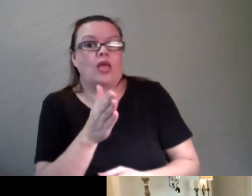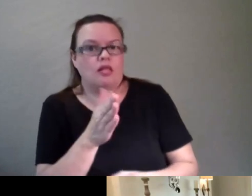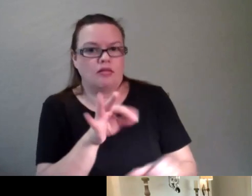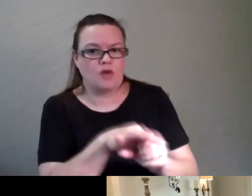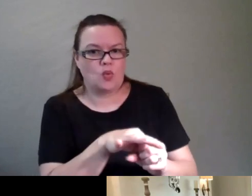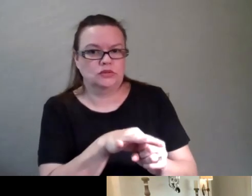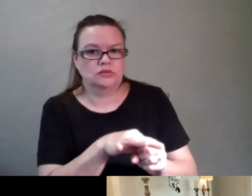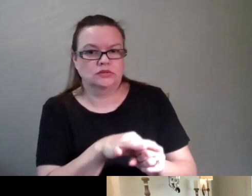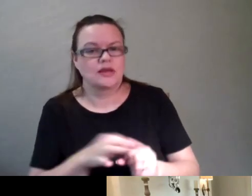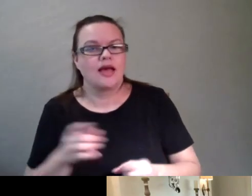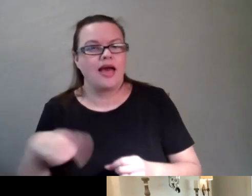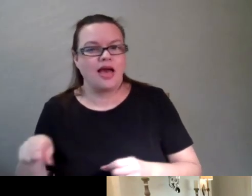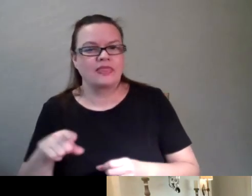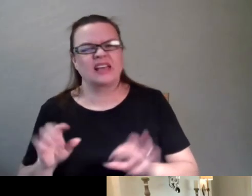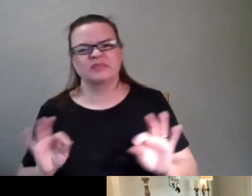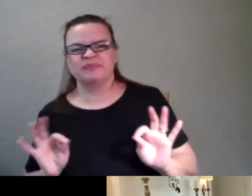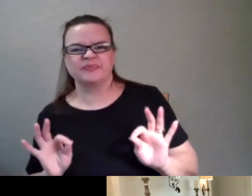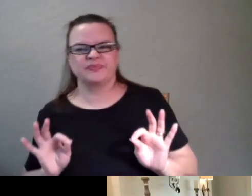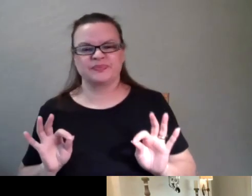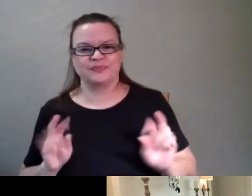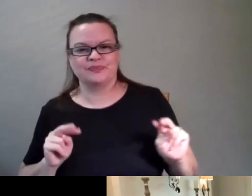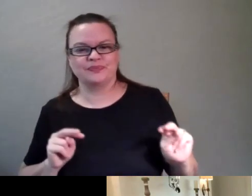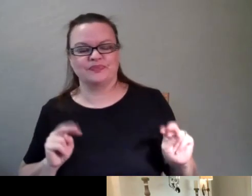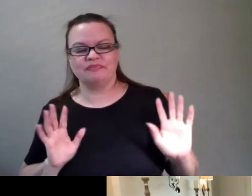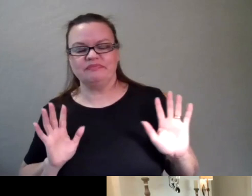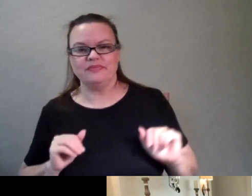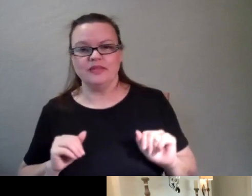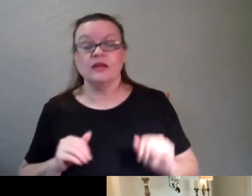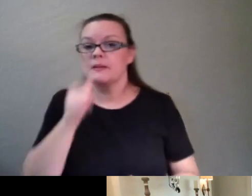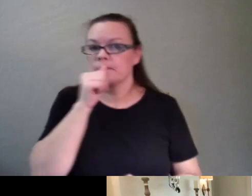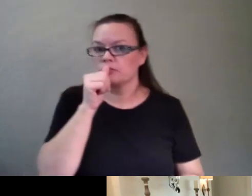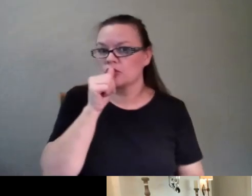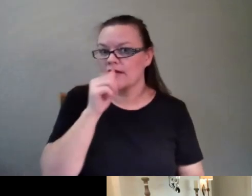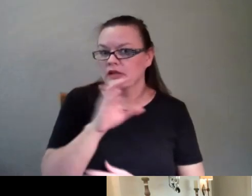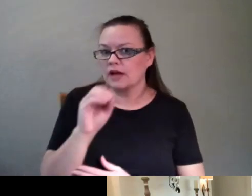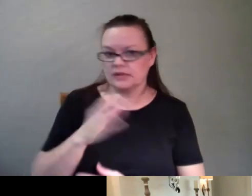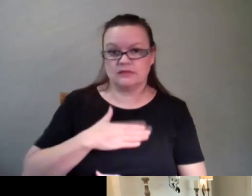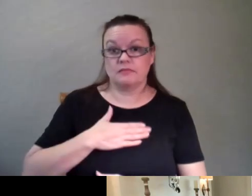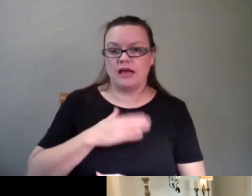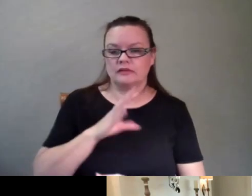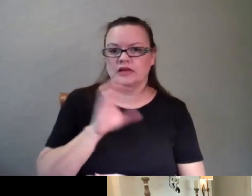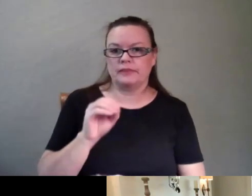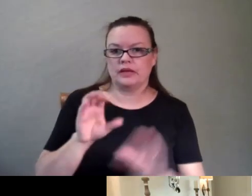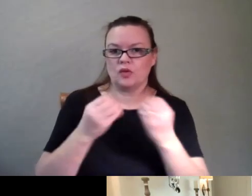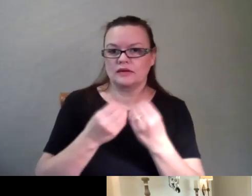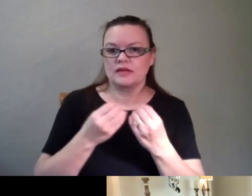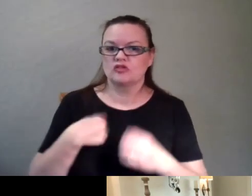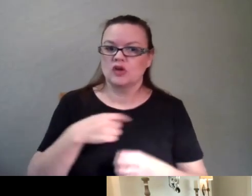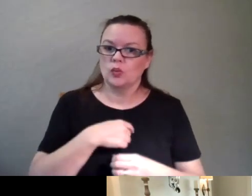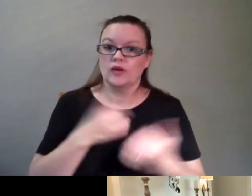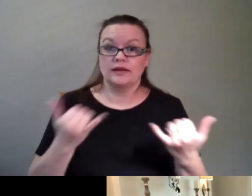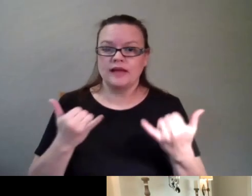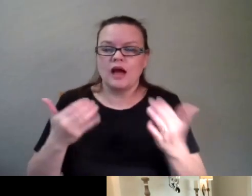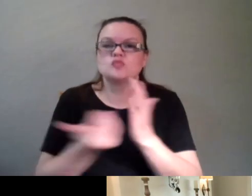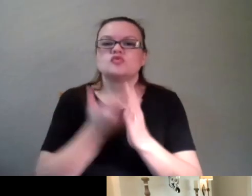And in our firm, for example, and a lot of the private firms, we have increasingly adopted